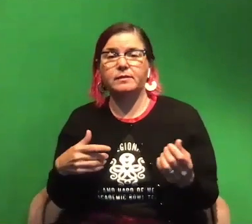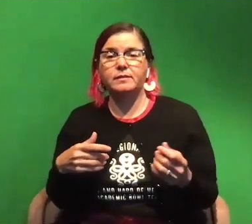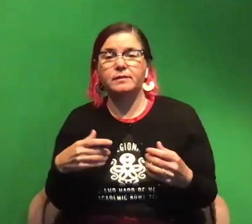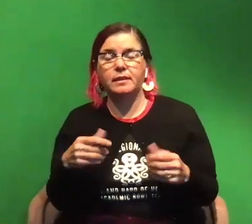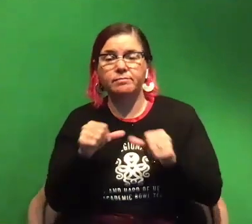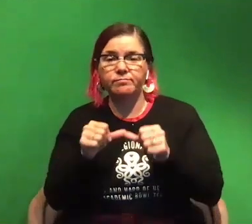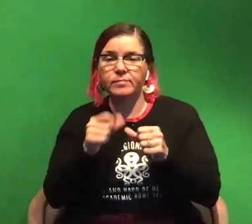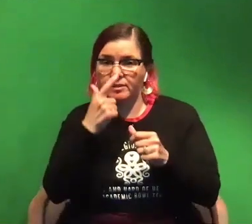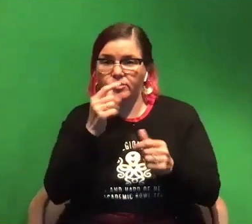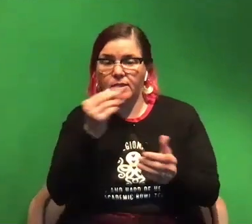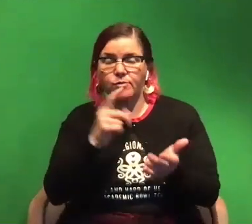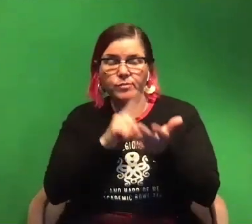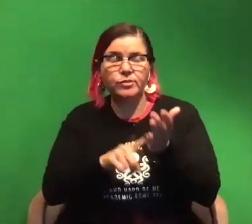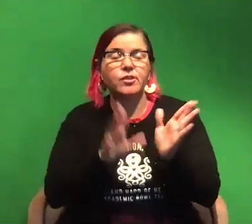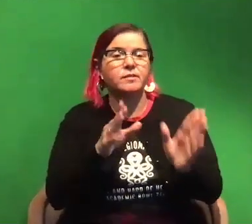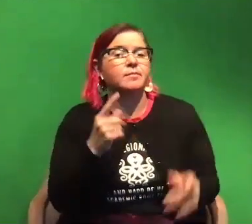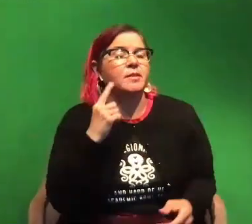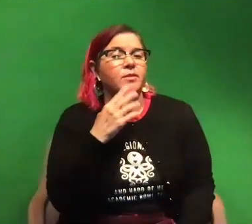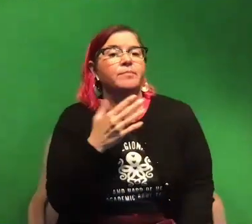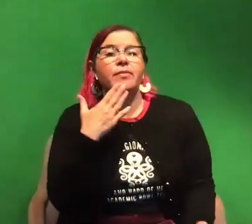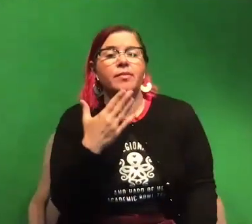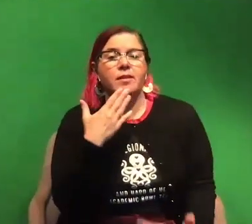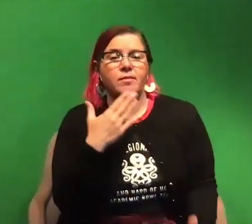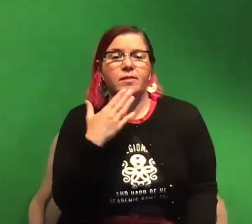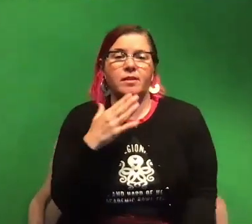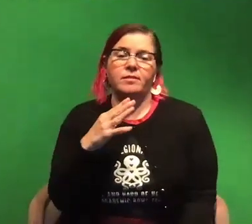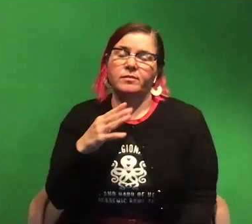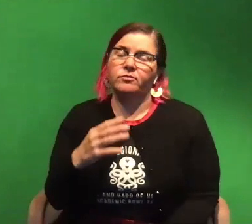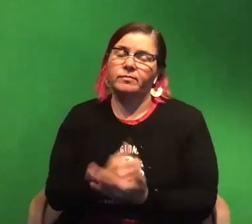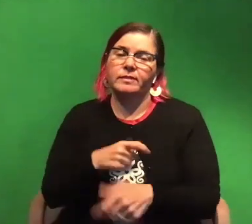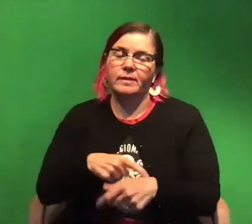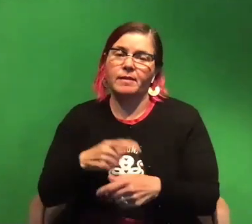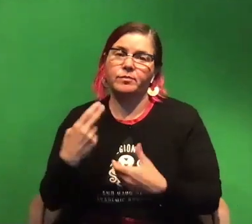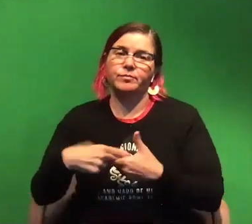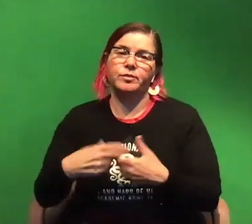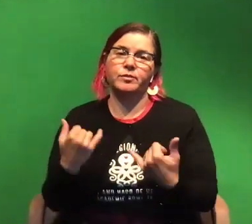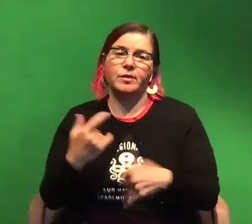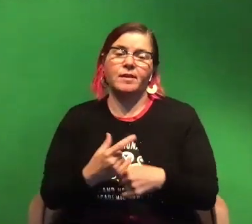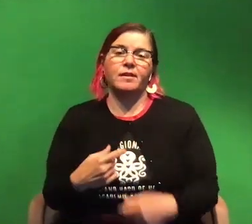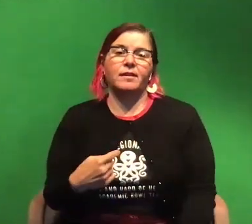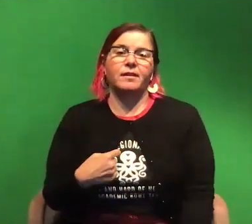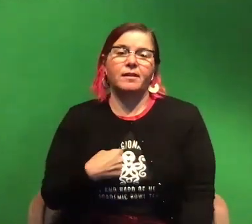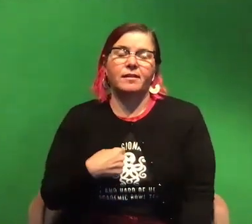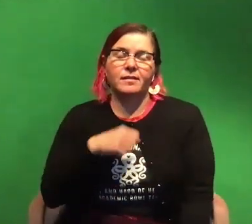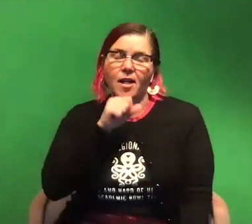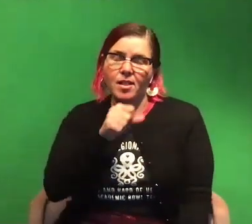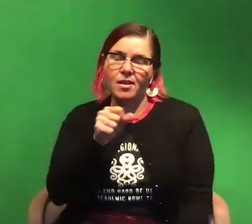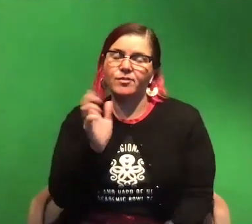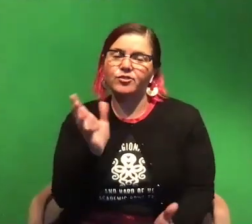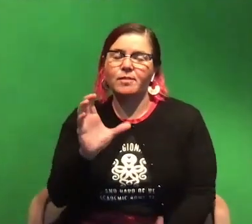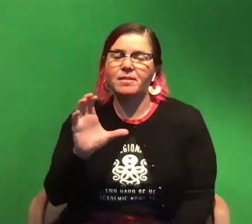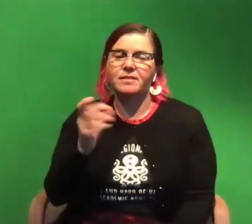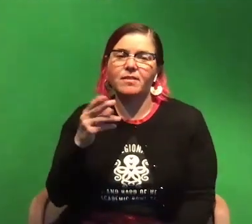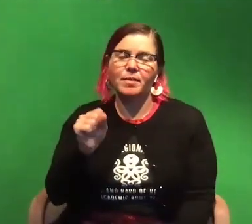continues. Awesome. Sounds good. Well, thank you so much for taking the time to talk with us. I love talking about cephalopods, so this